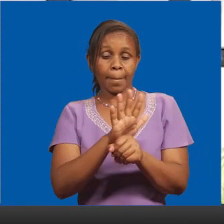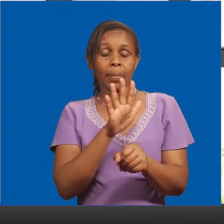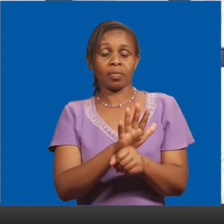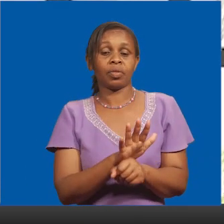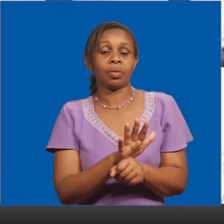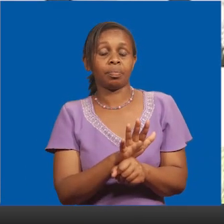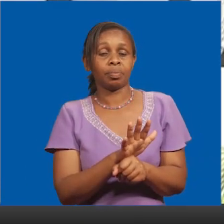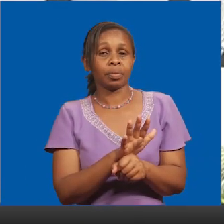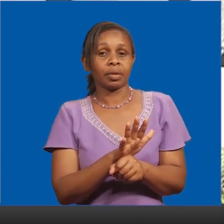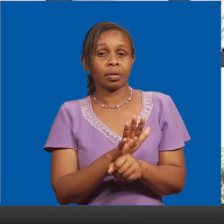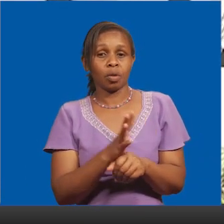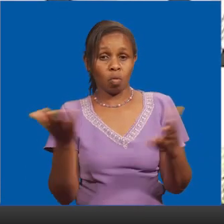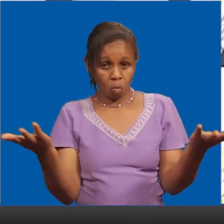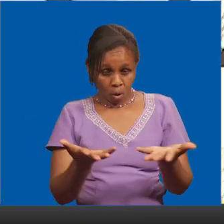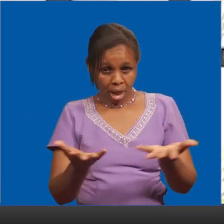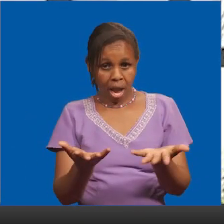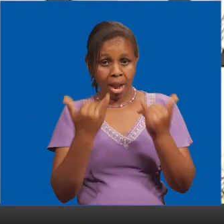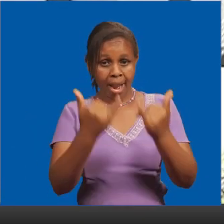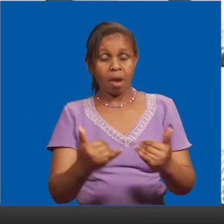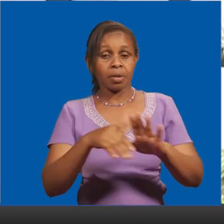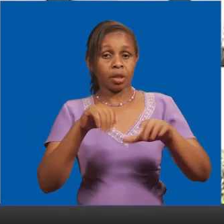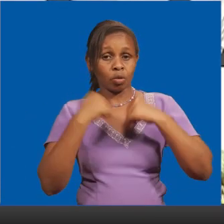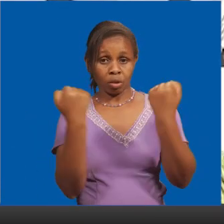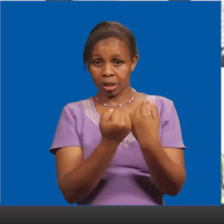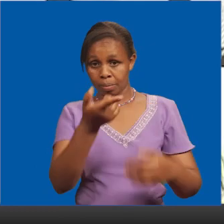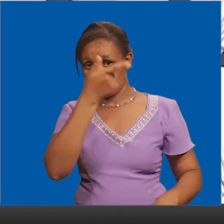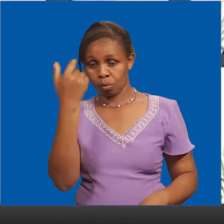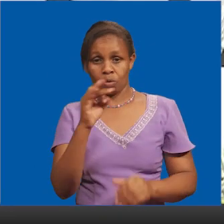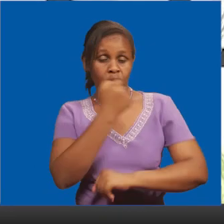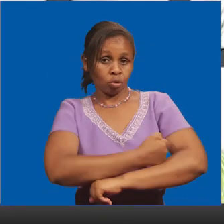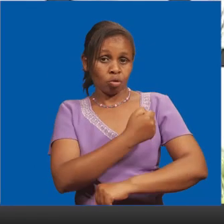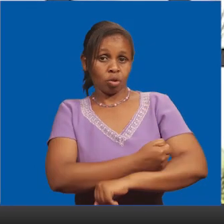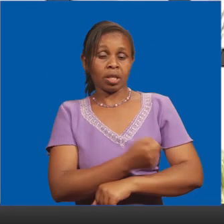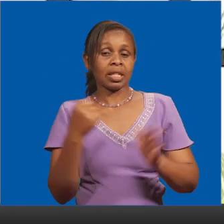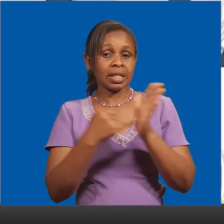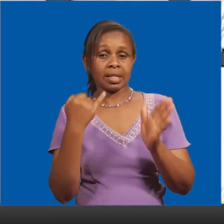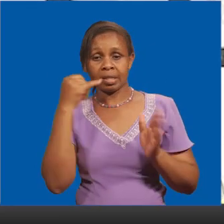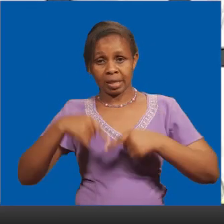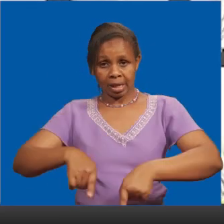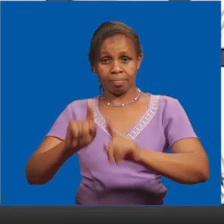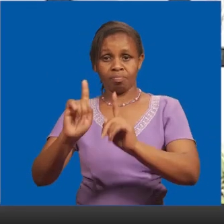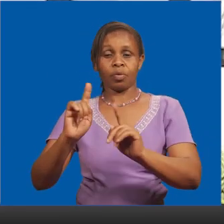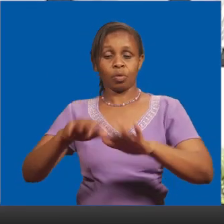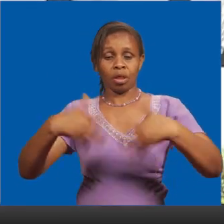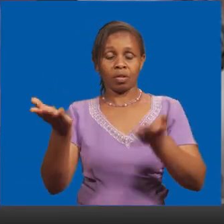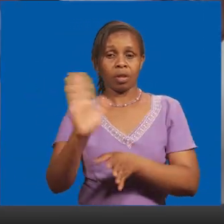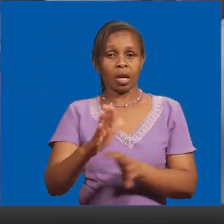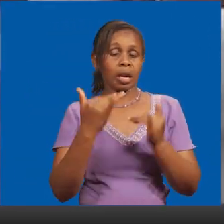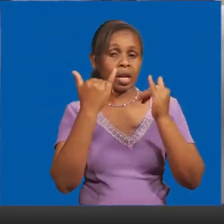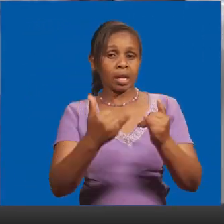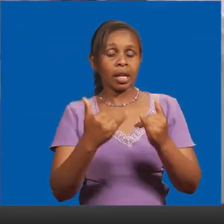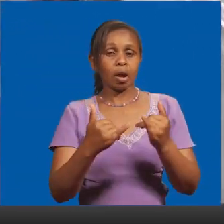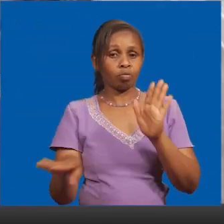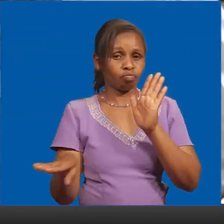has given them so much. They are where they are today in the society because of the school. So it was their time to give